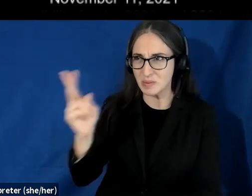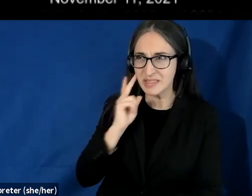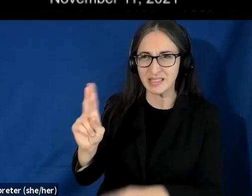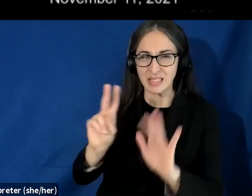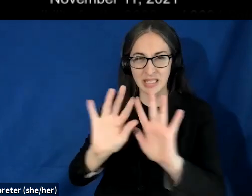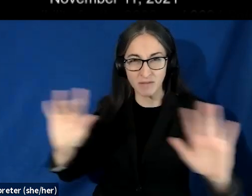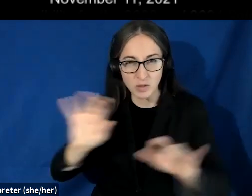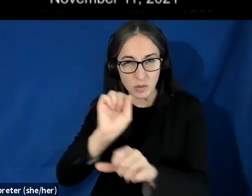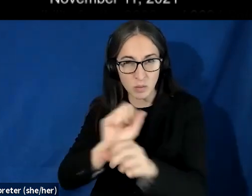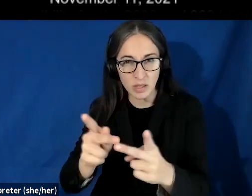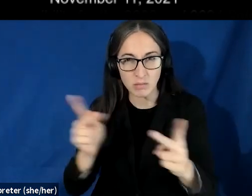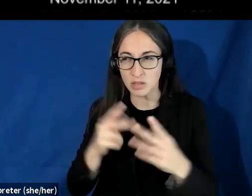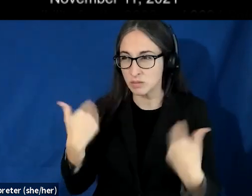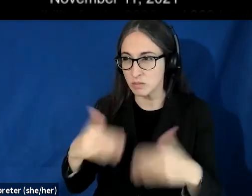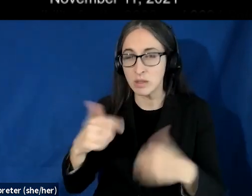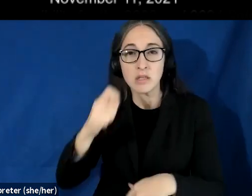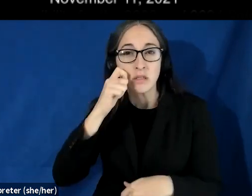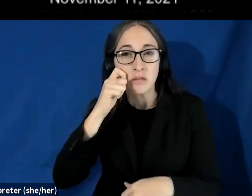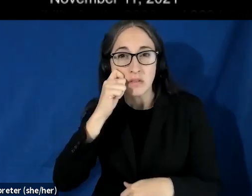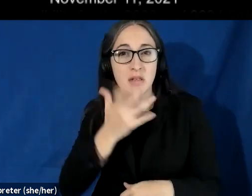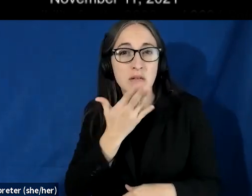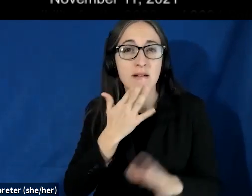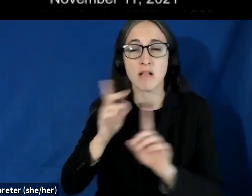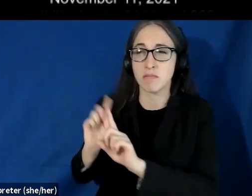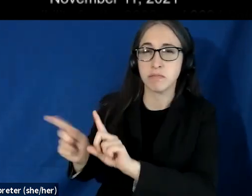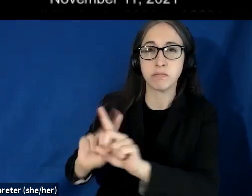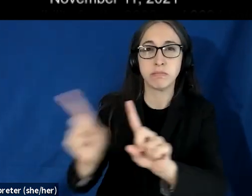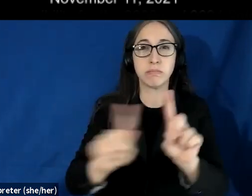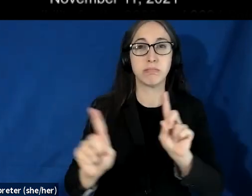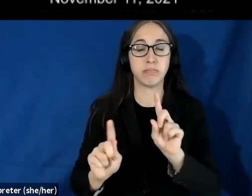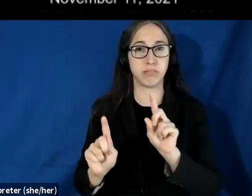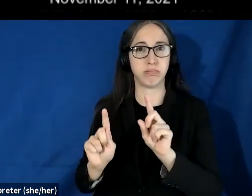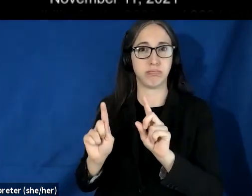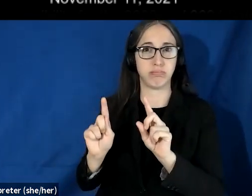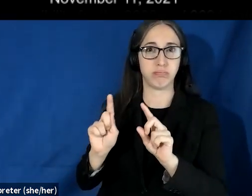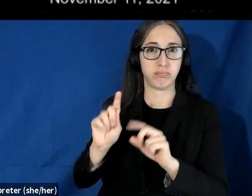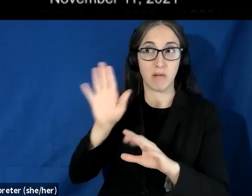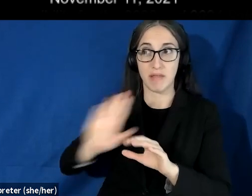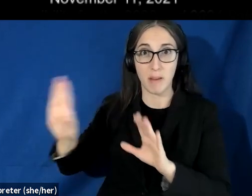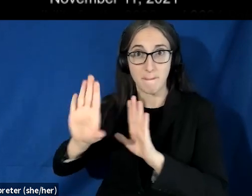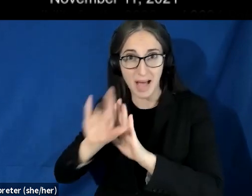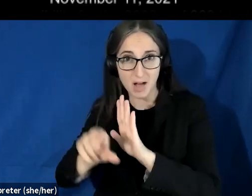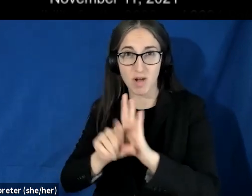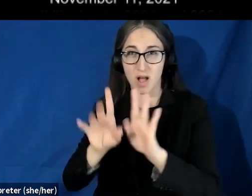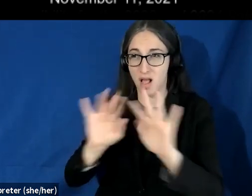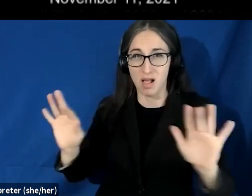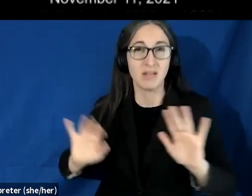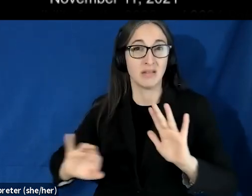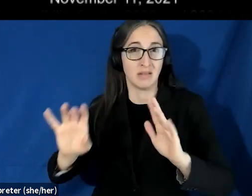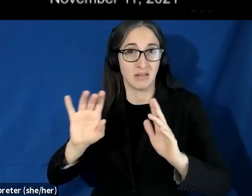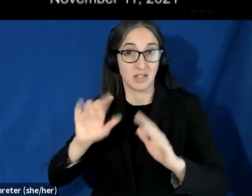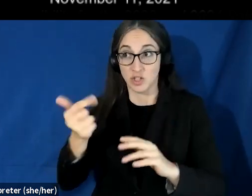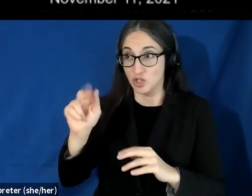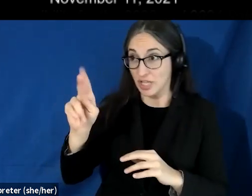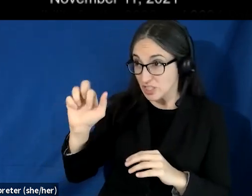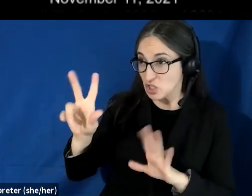with different skin colors, nationalities, and different skills, regardless of our labels like gender. But they all